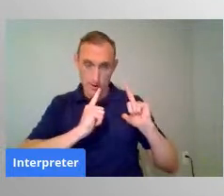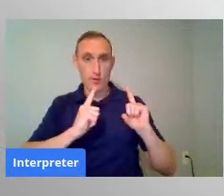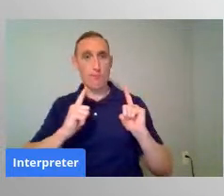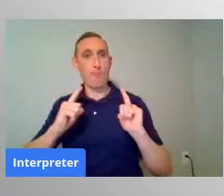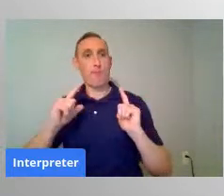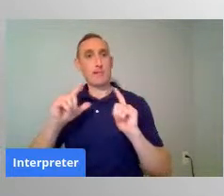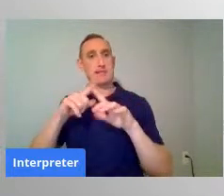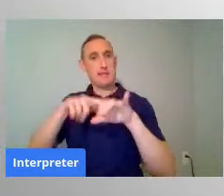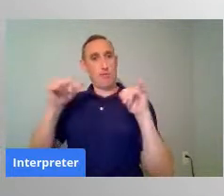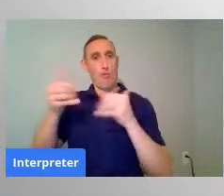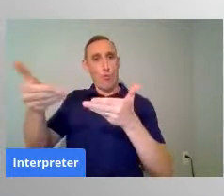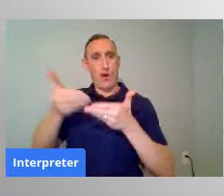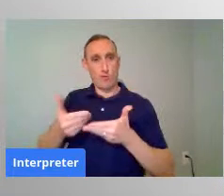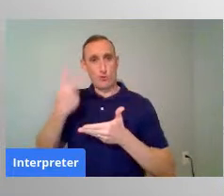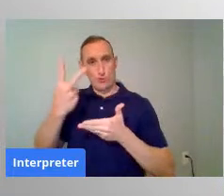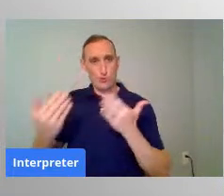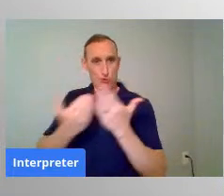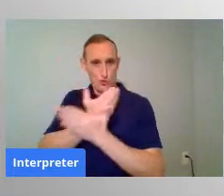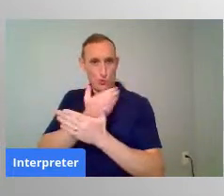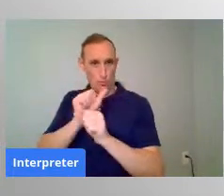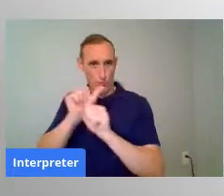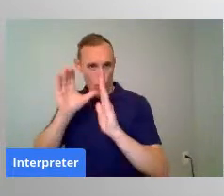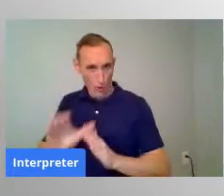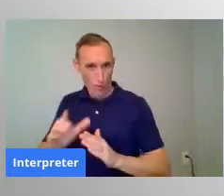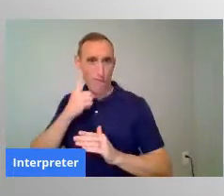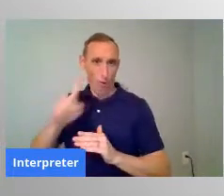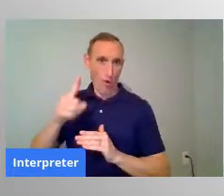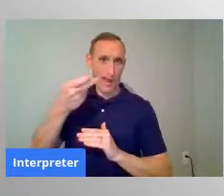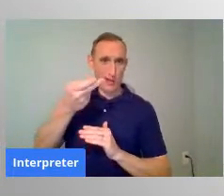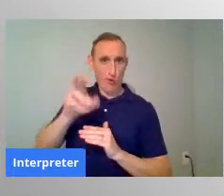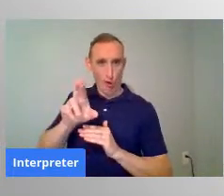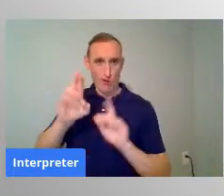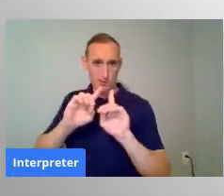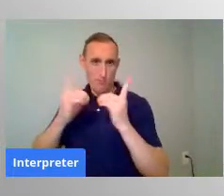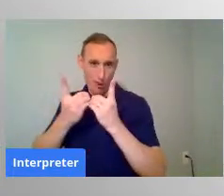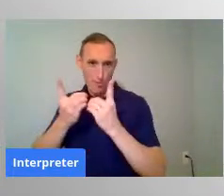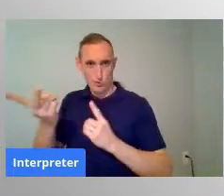new employees for our Human Resources Department.